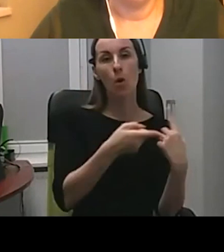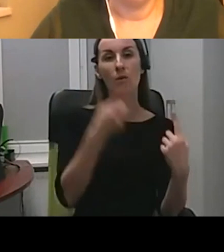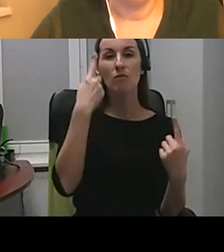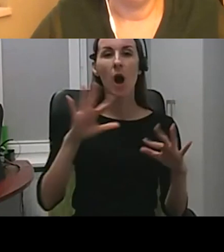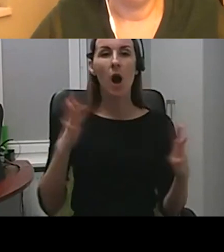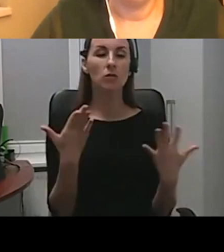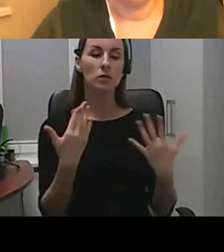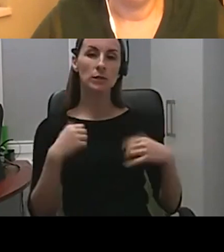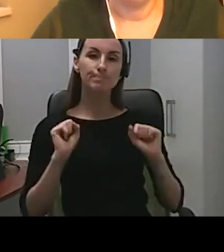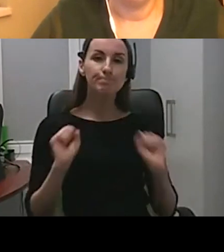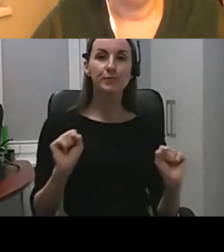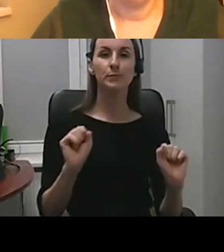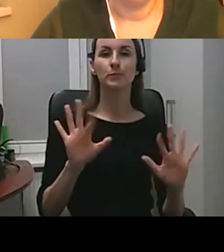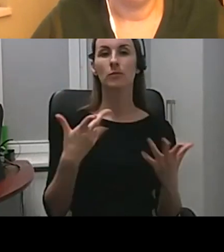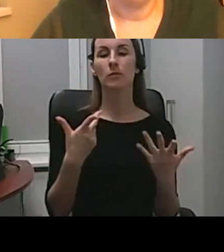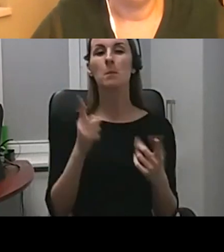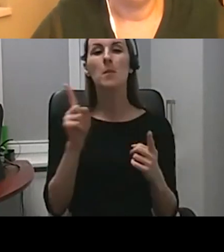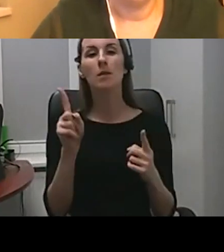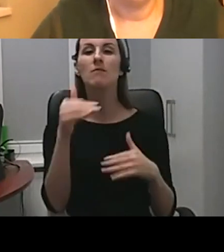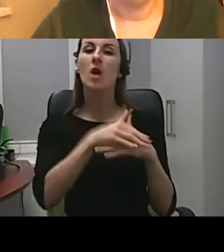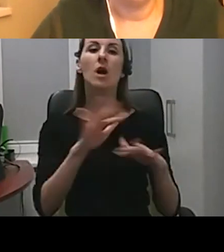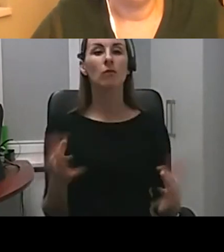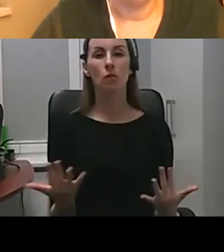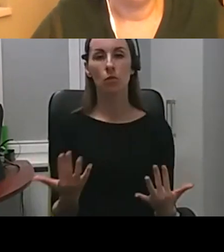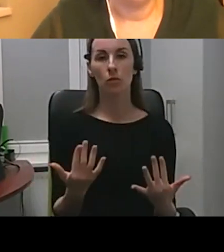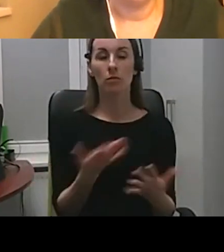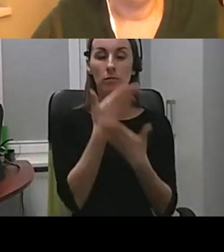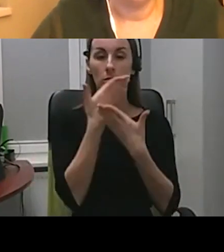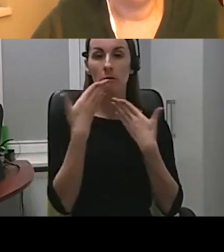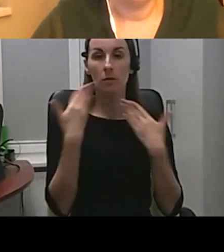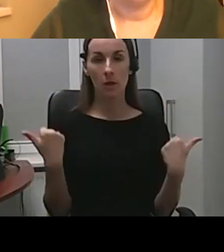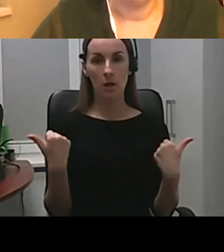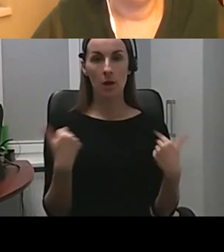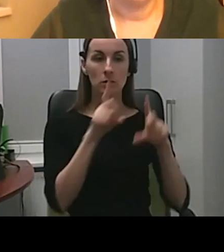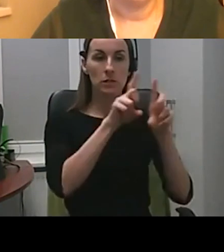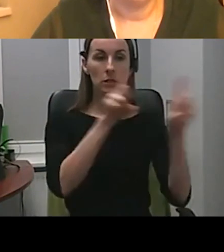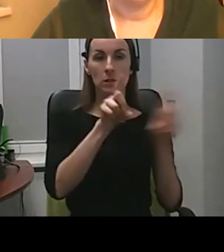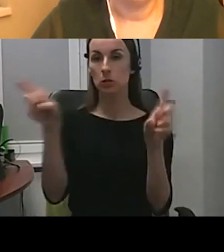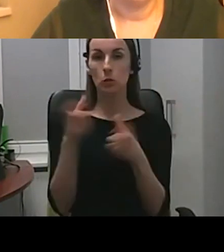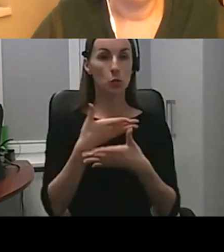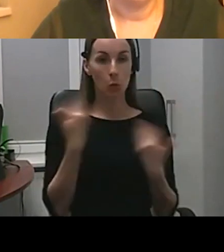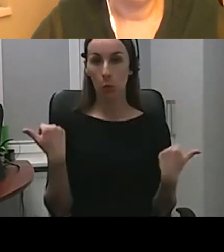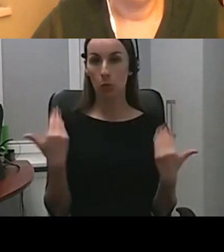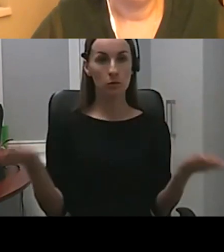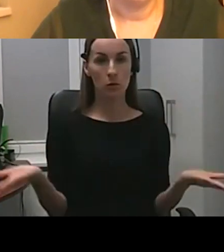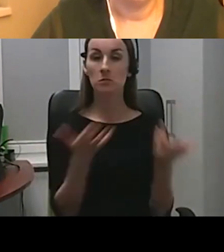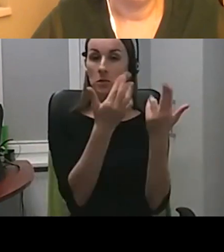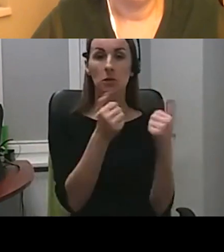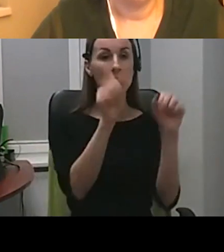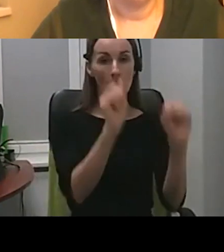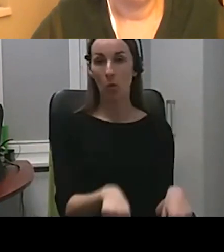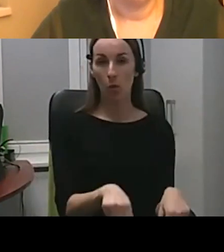not in the playbook, it's not in the playbook yet. You know, some of the things might be invented. That's why the